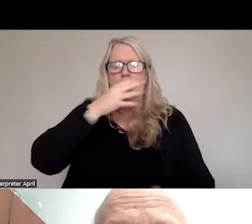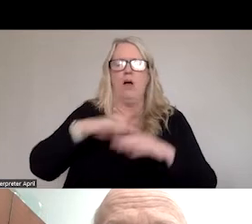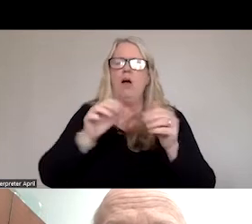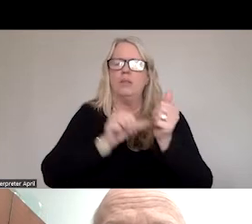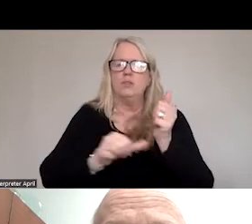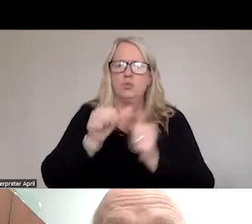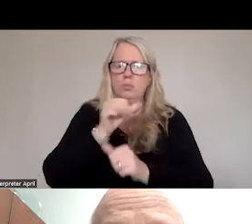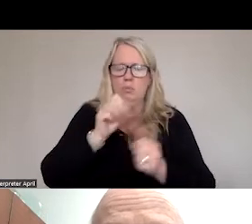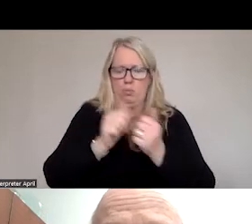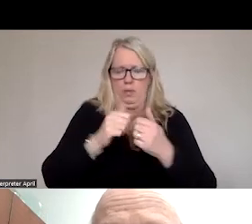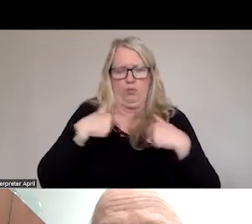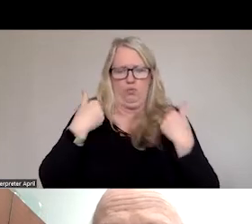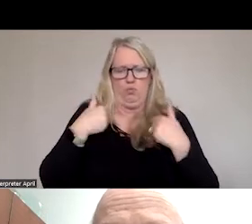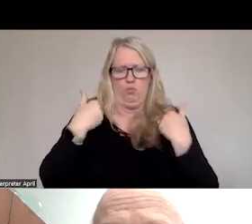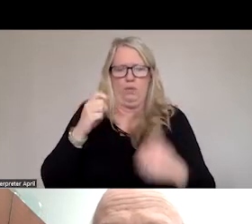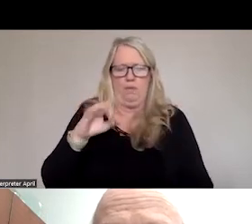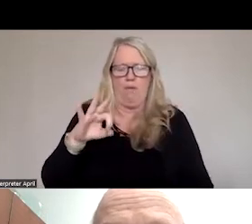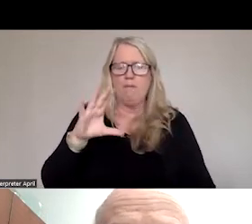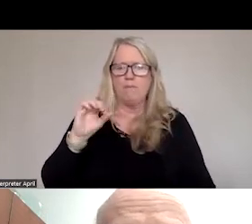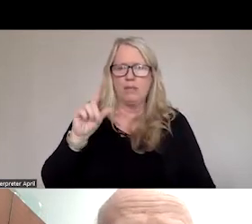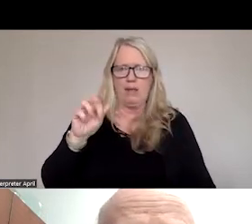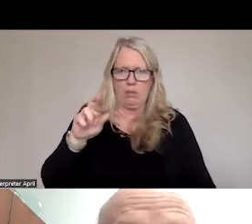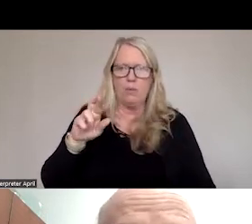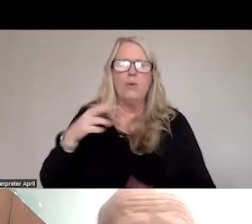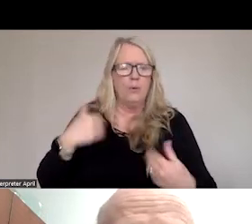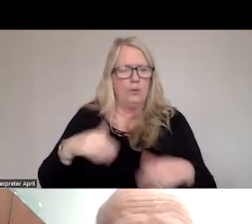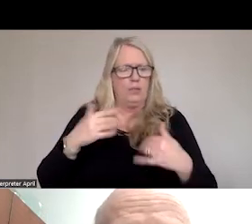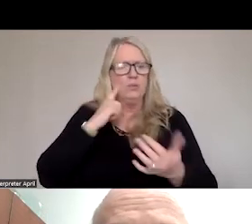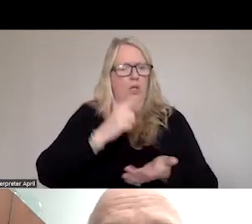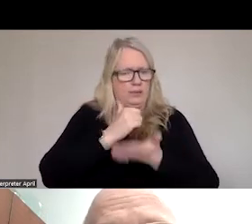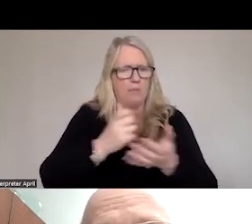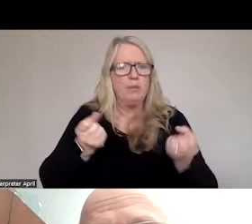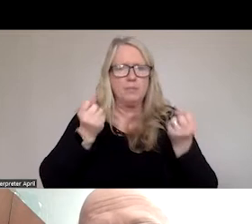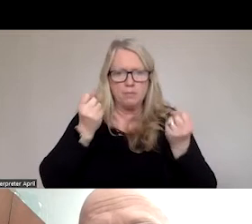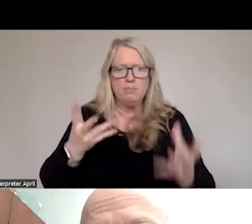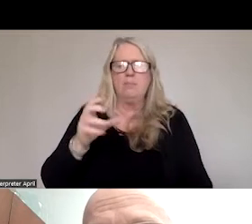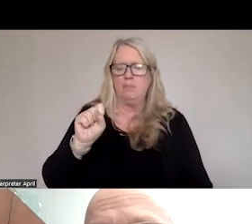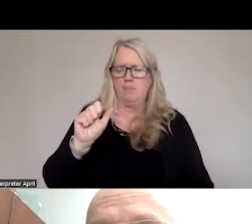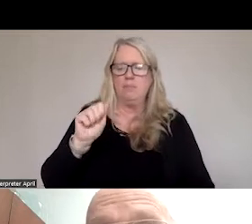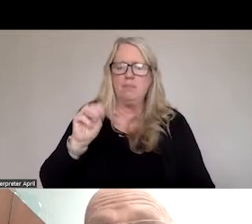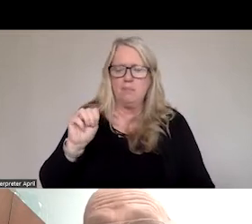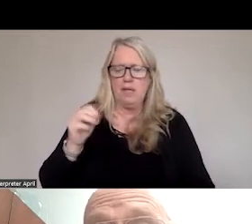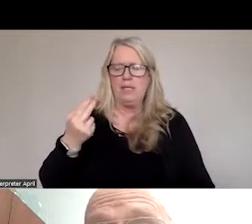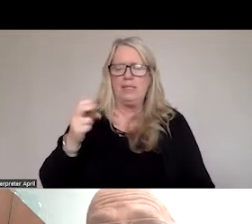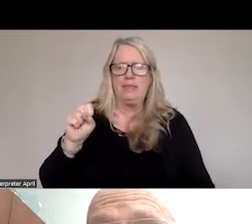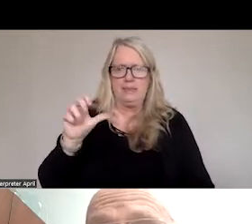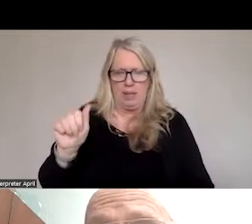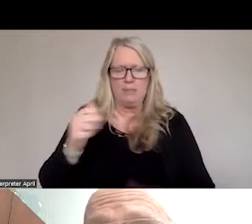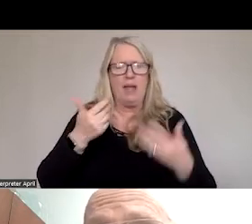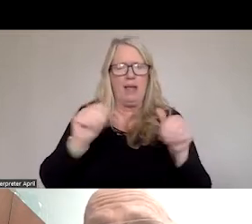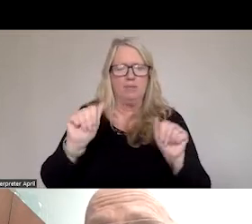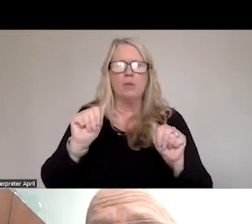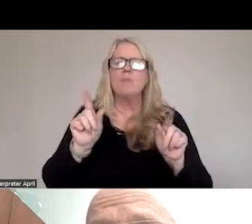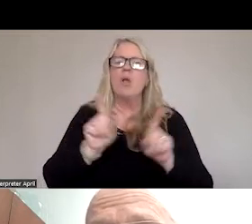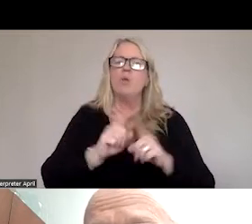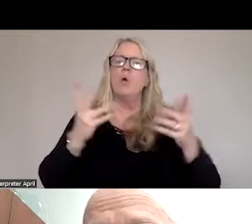among youth of color and has helped lead a number of SAMHSA efforts in that regard. I also want